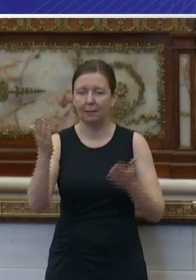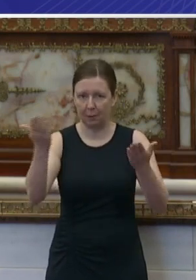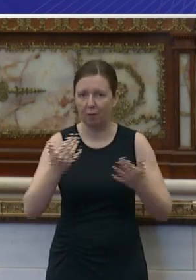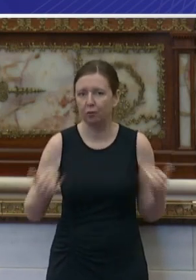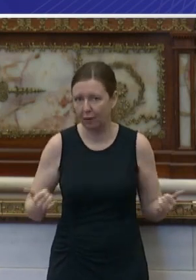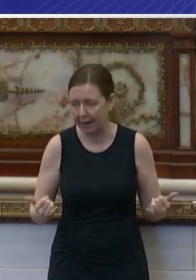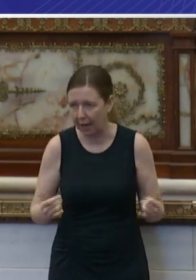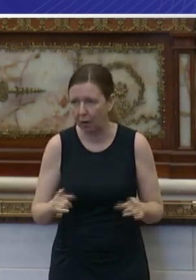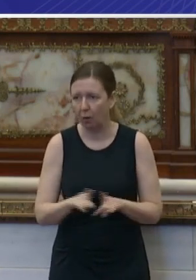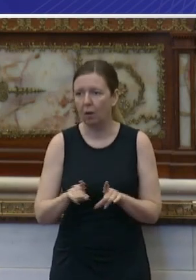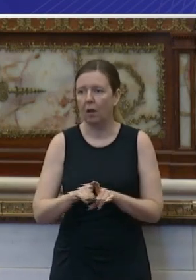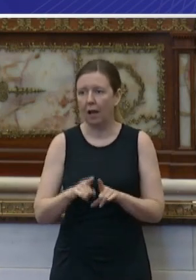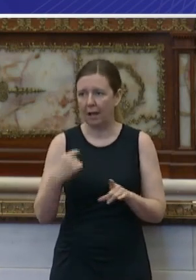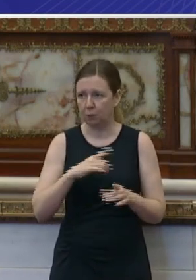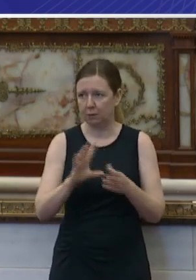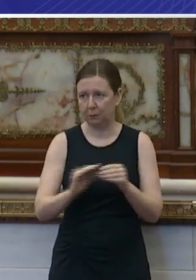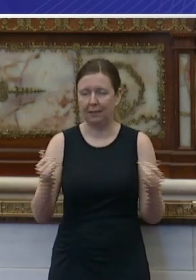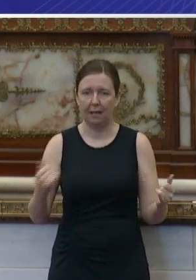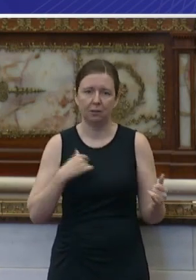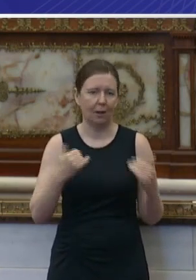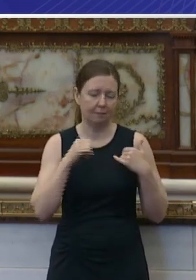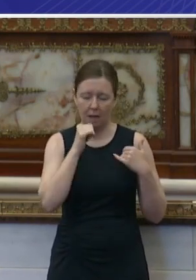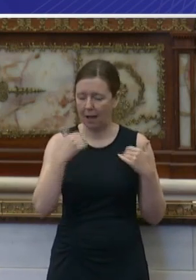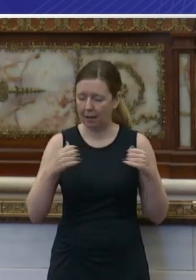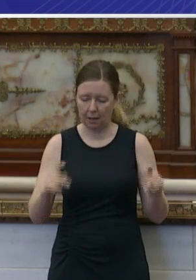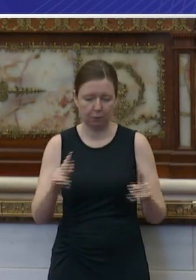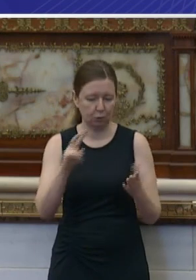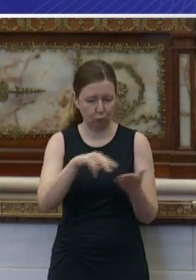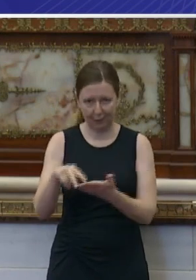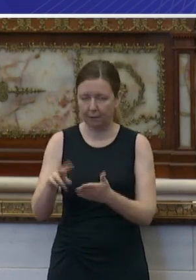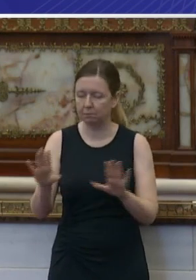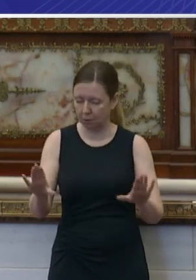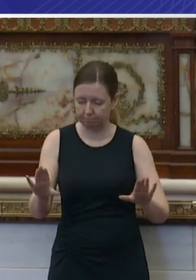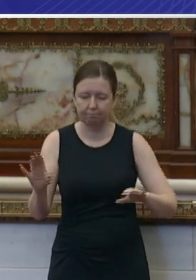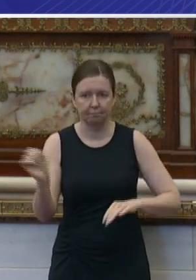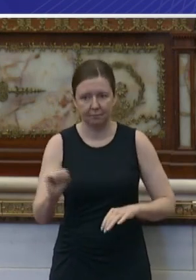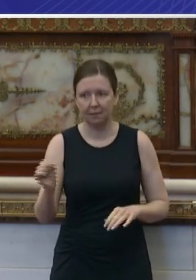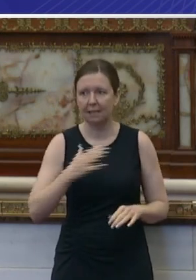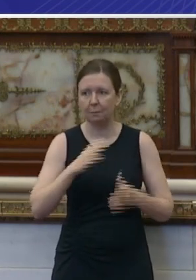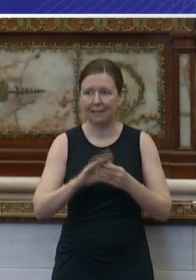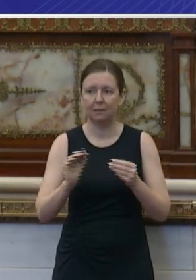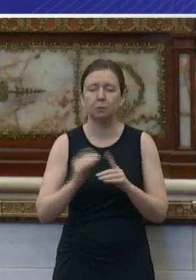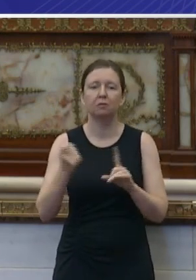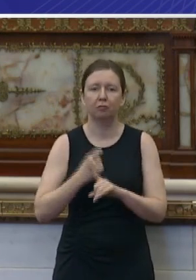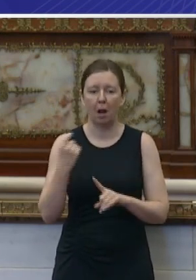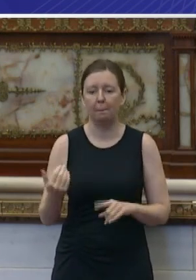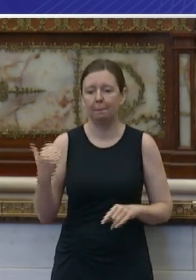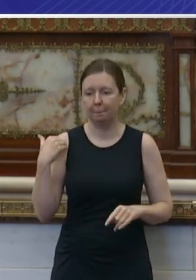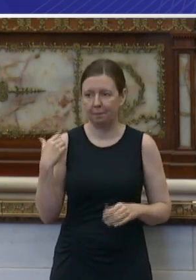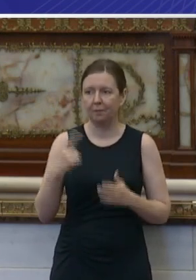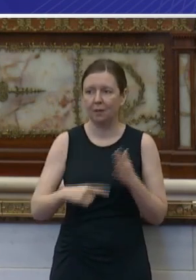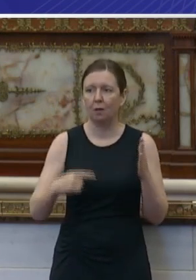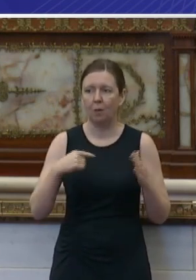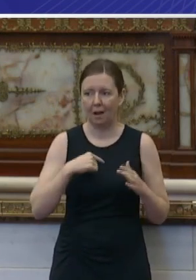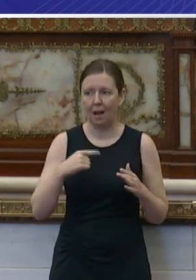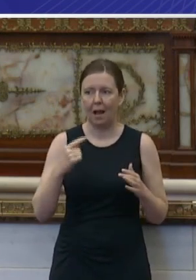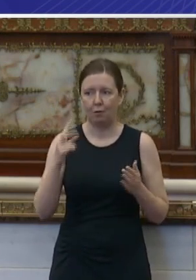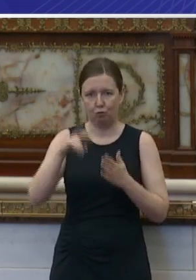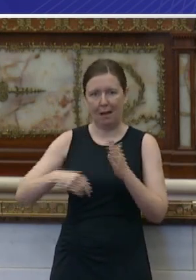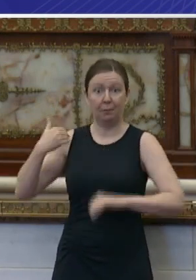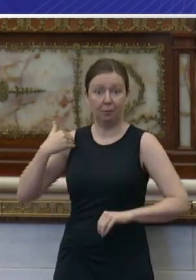right now as we currently speak, and so I haven't had a chance to see those. So my testimony is based off what I have